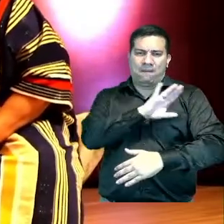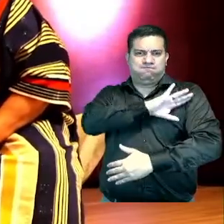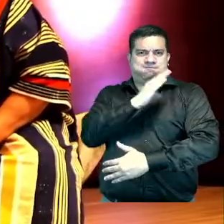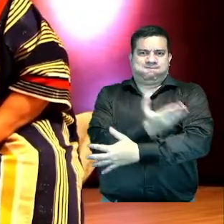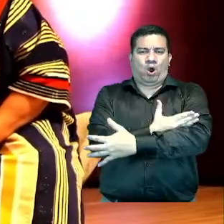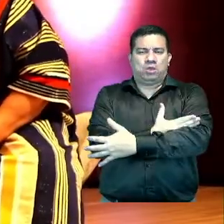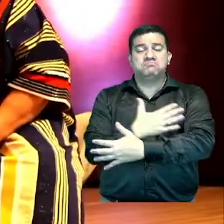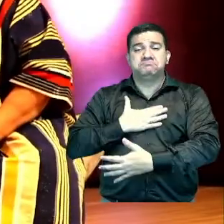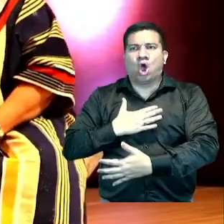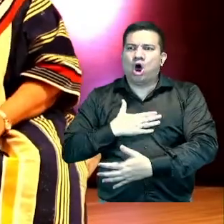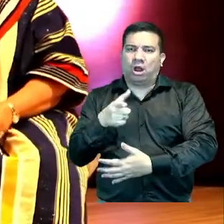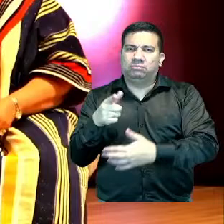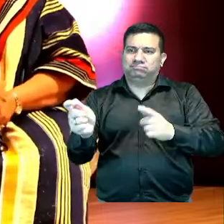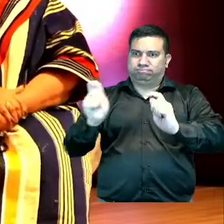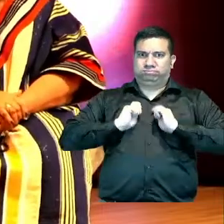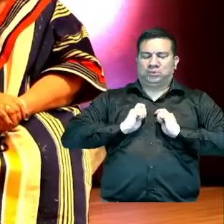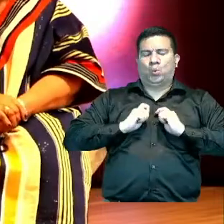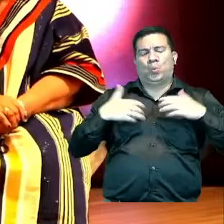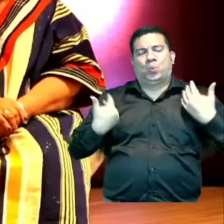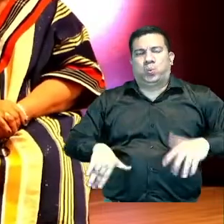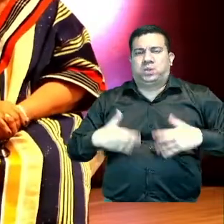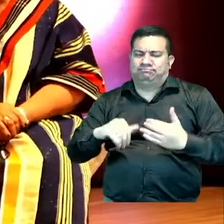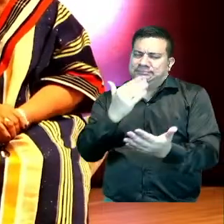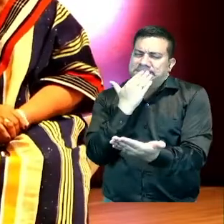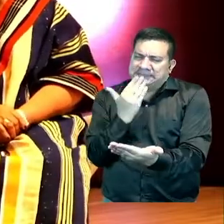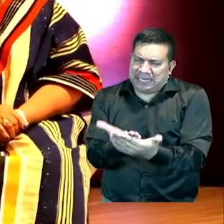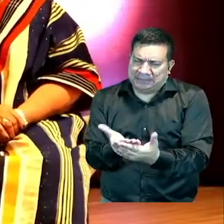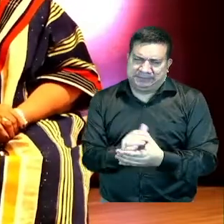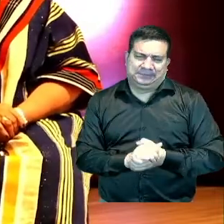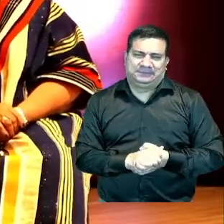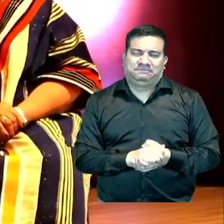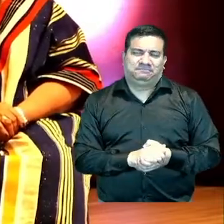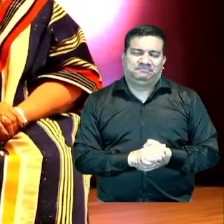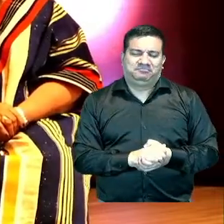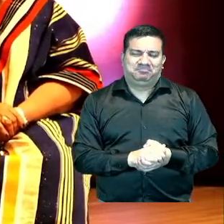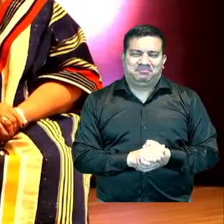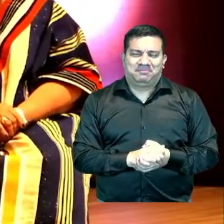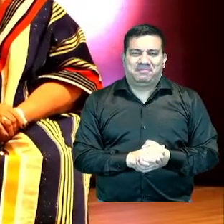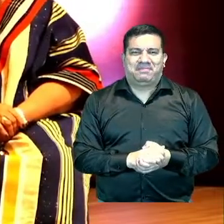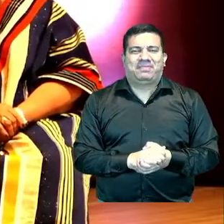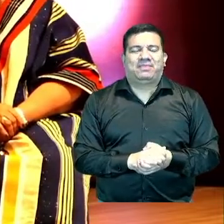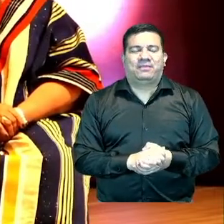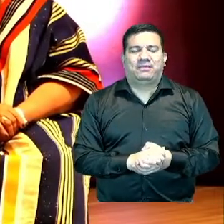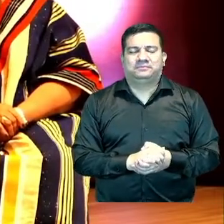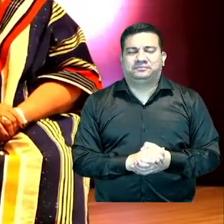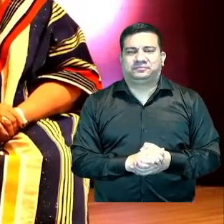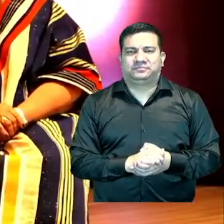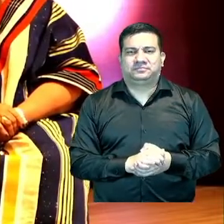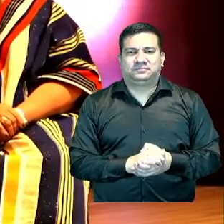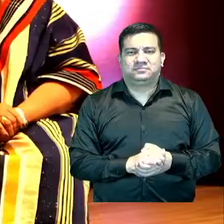a little bit of your power onto us. And I also wanted to say,